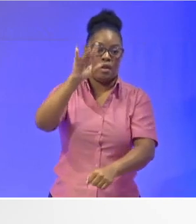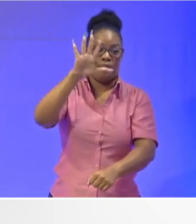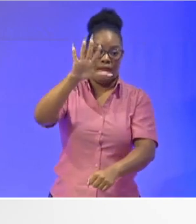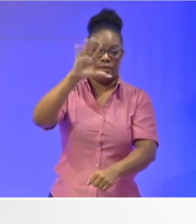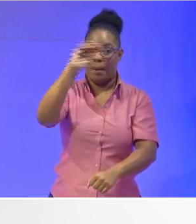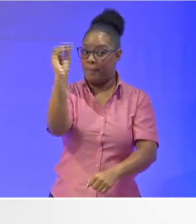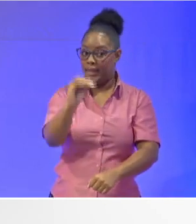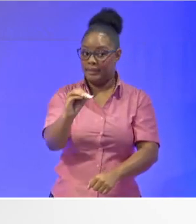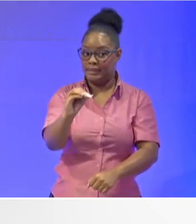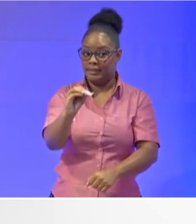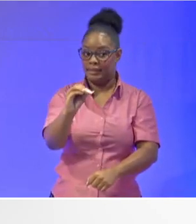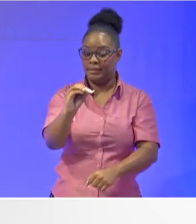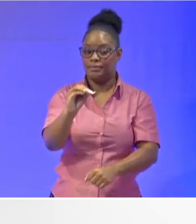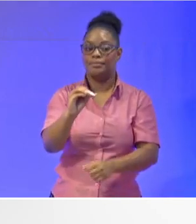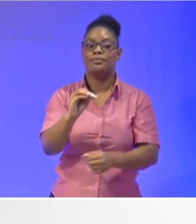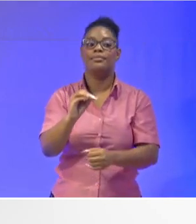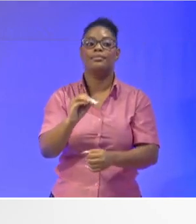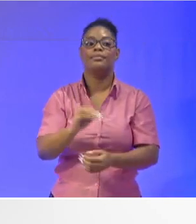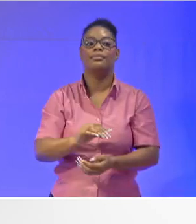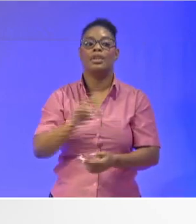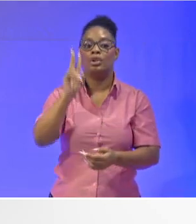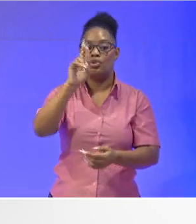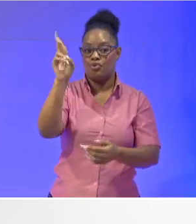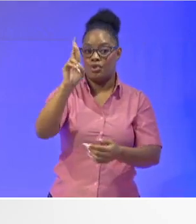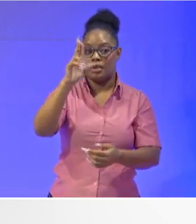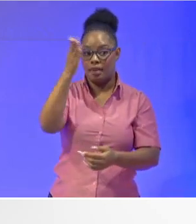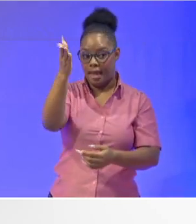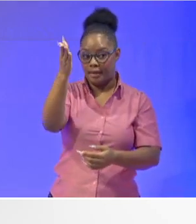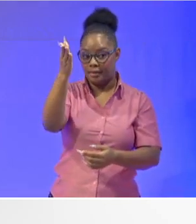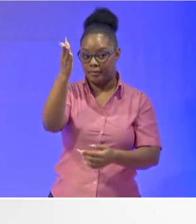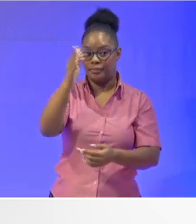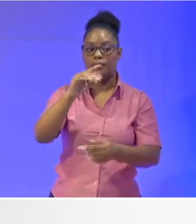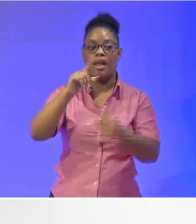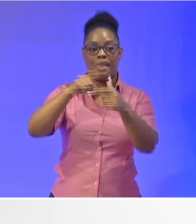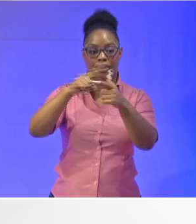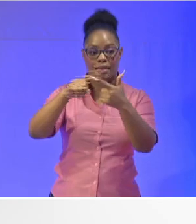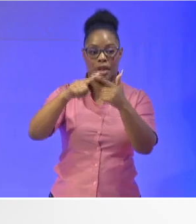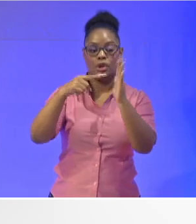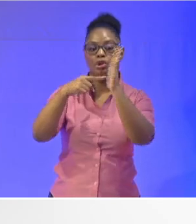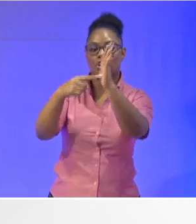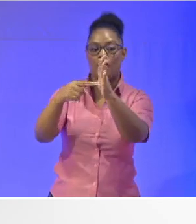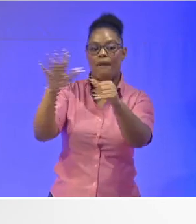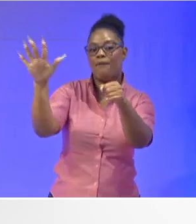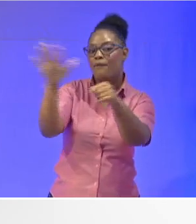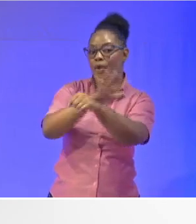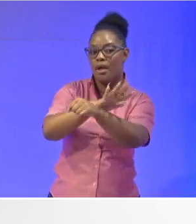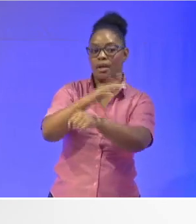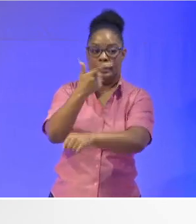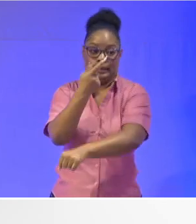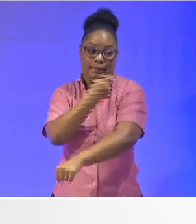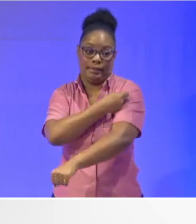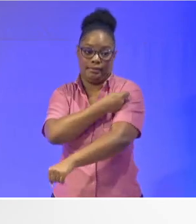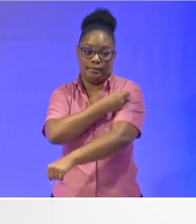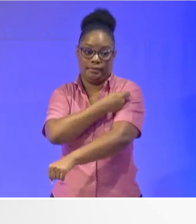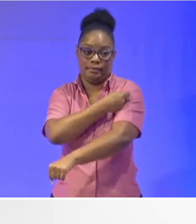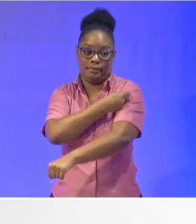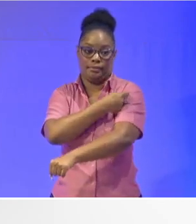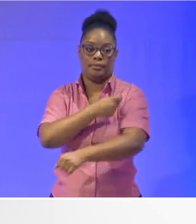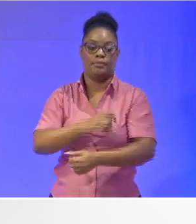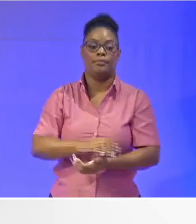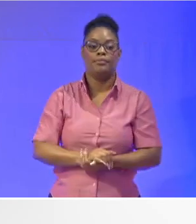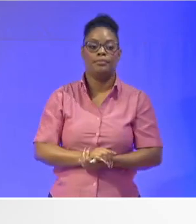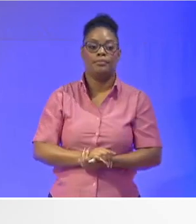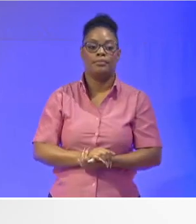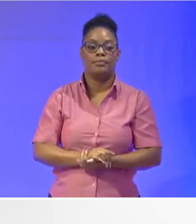purple on that right-hand top corner, and that is further broken down into fully vaccinated in light green, and on blue on the right-hand side, not